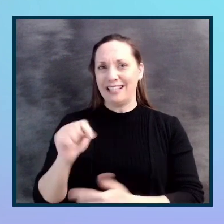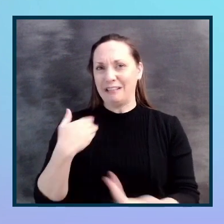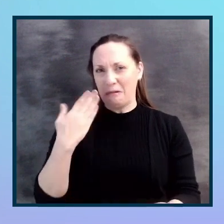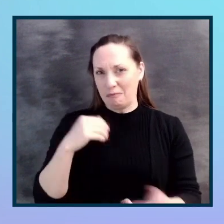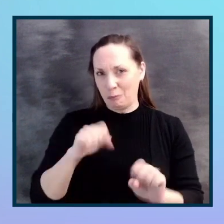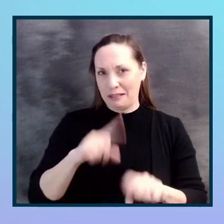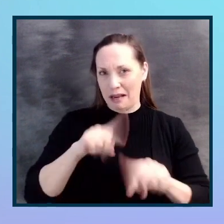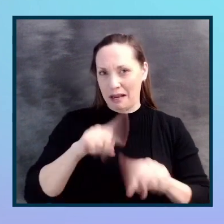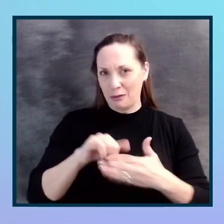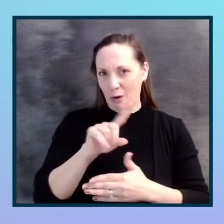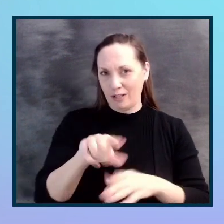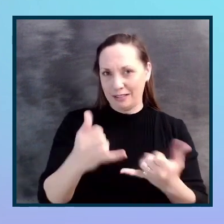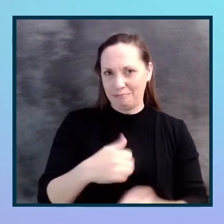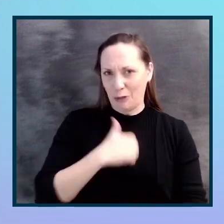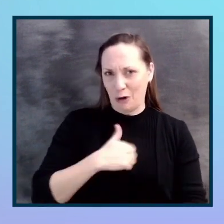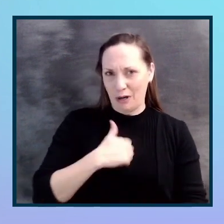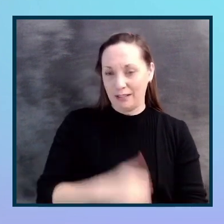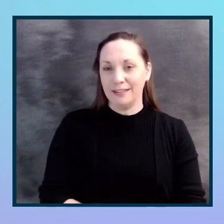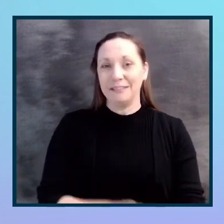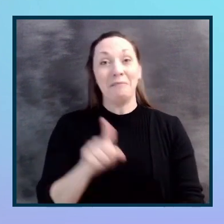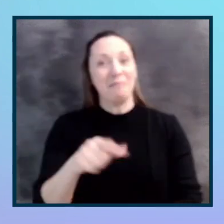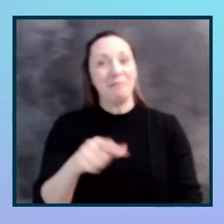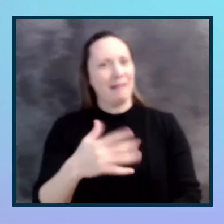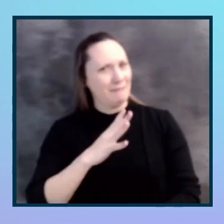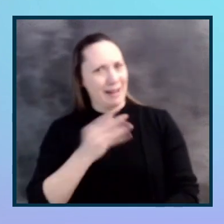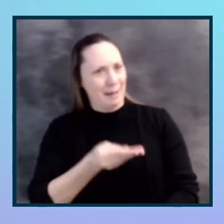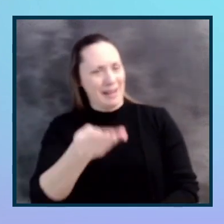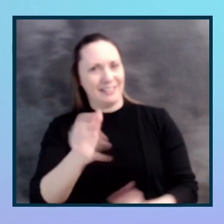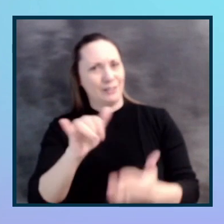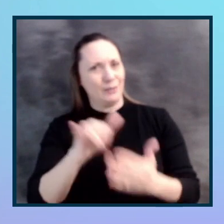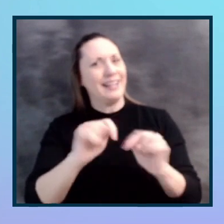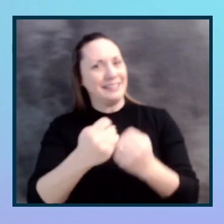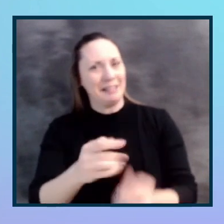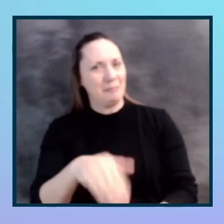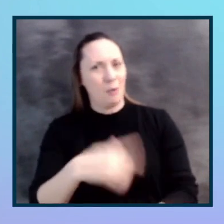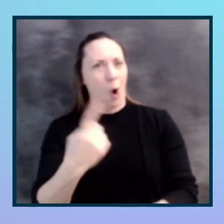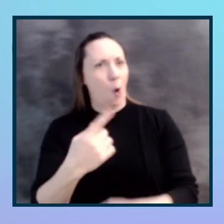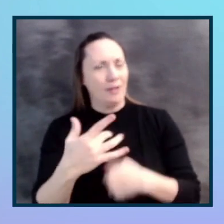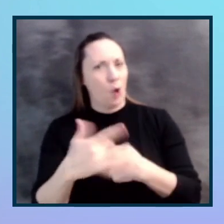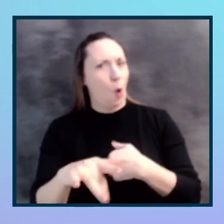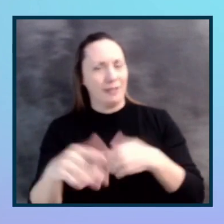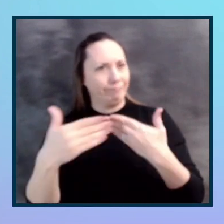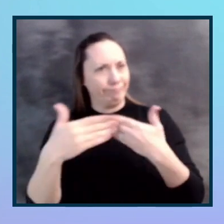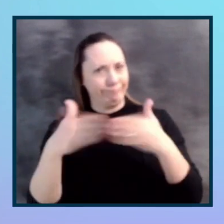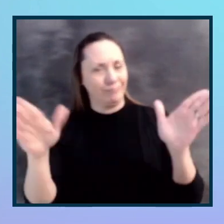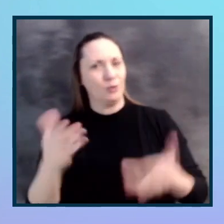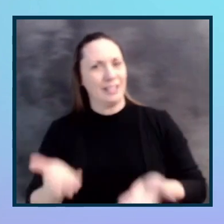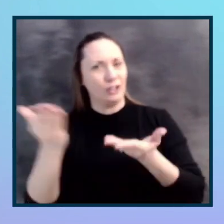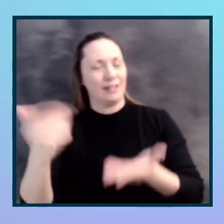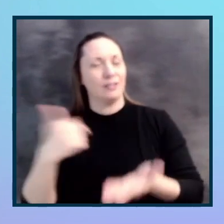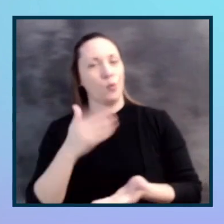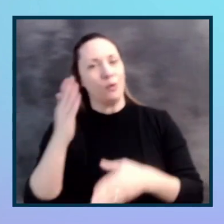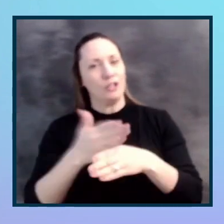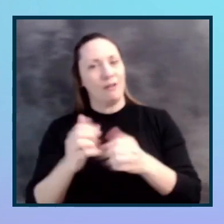Right. Sorry. We can definitely pass that along to that team. We're always, open to suggestions, so we'll definitely share that with